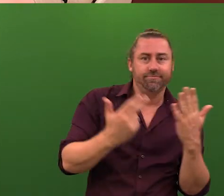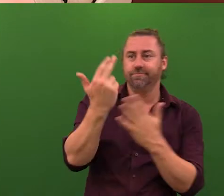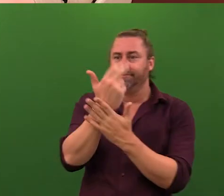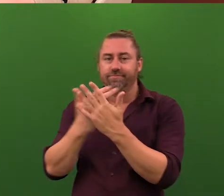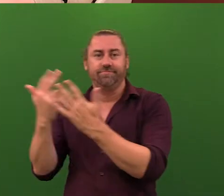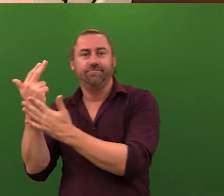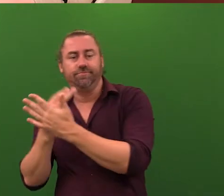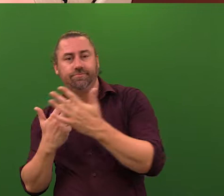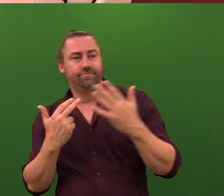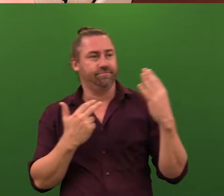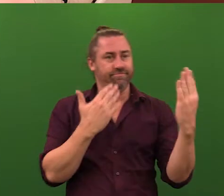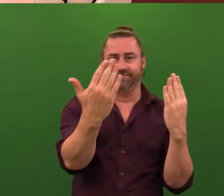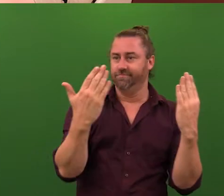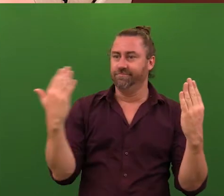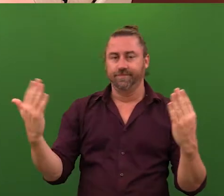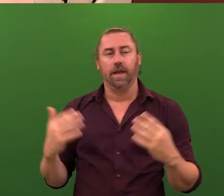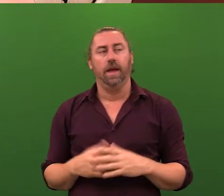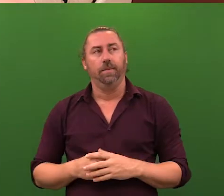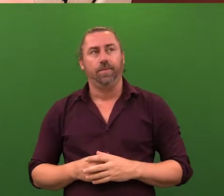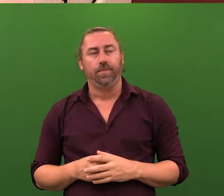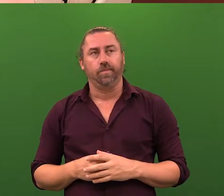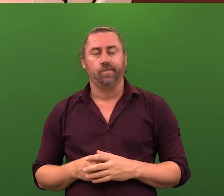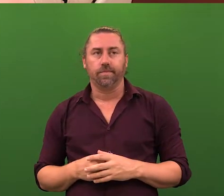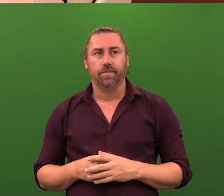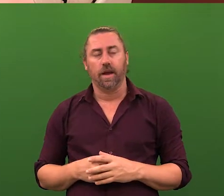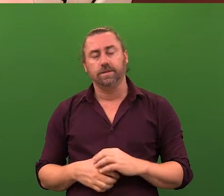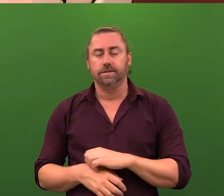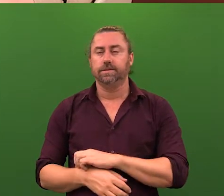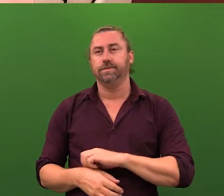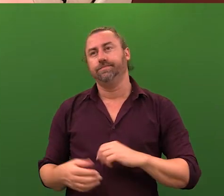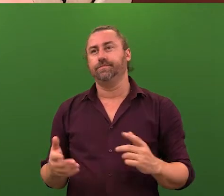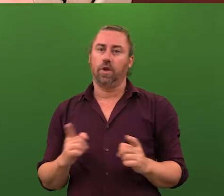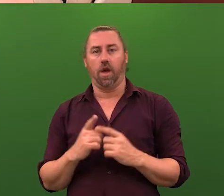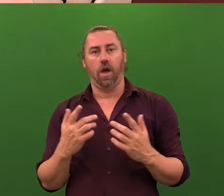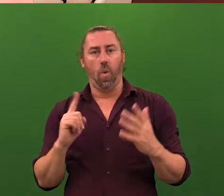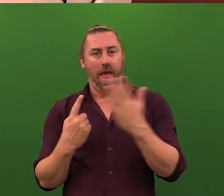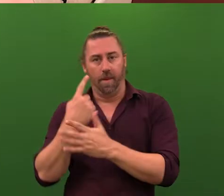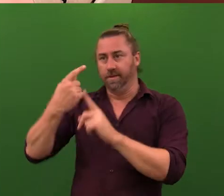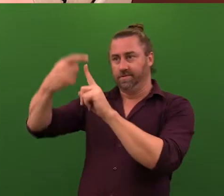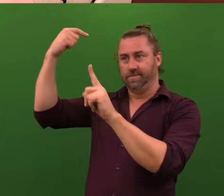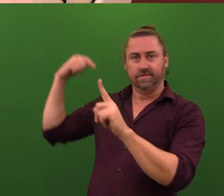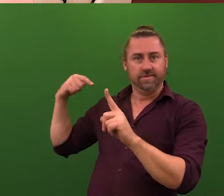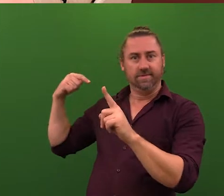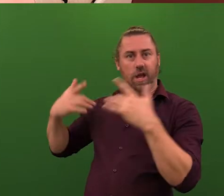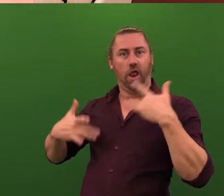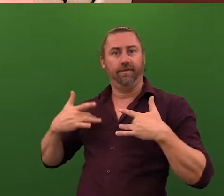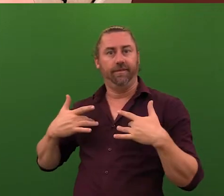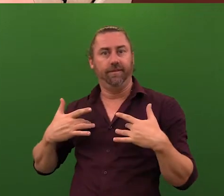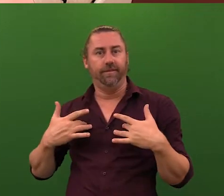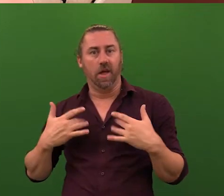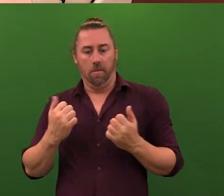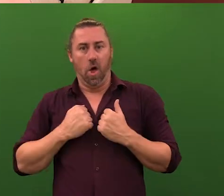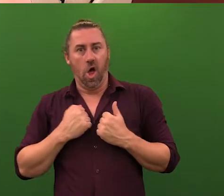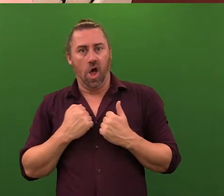it's looking at, where we were, I guess